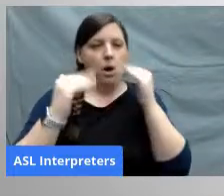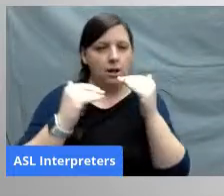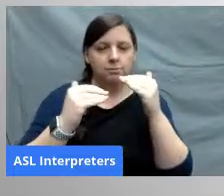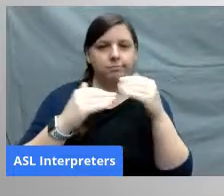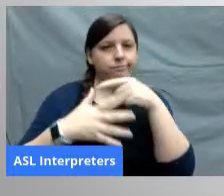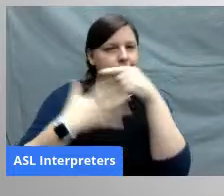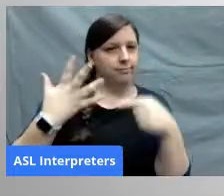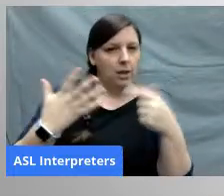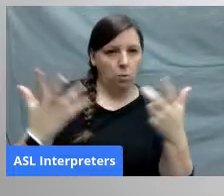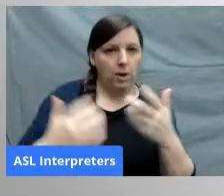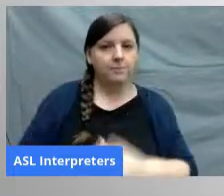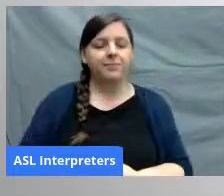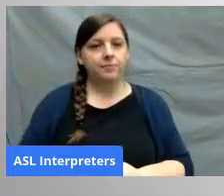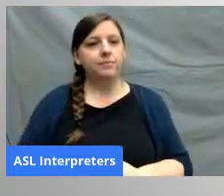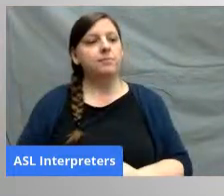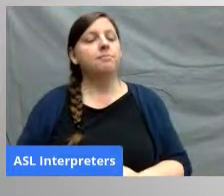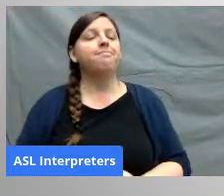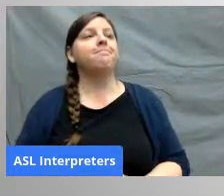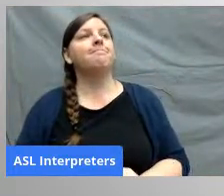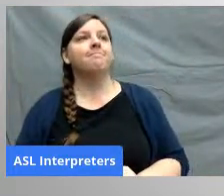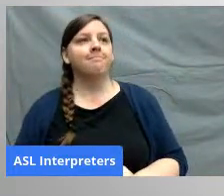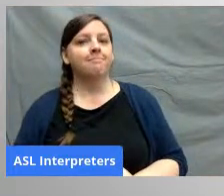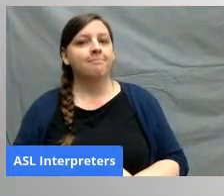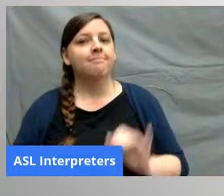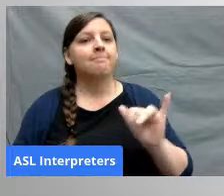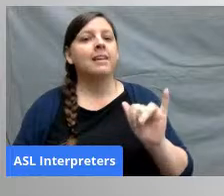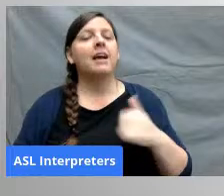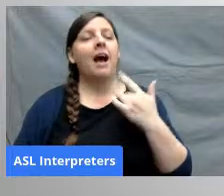I'm feeling a little bit better, just a